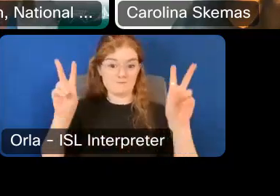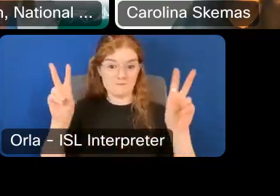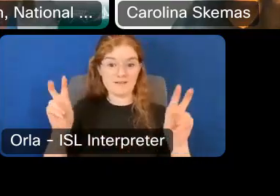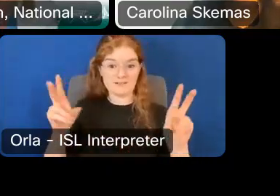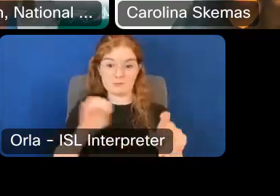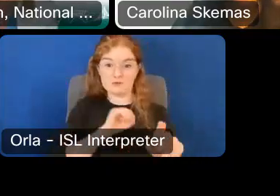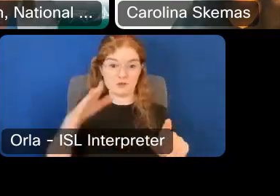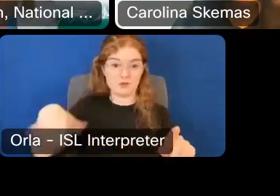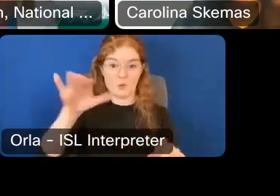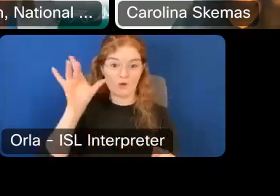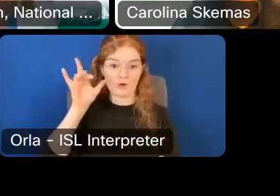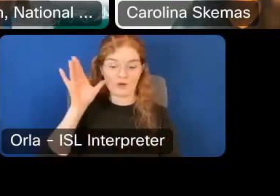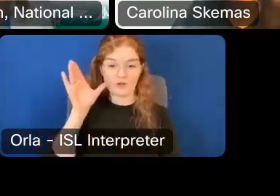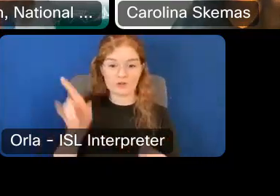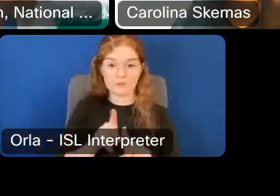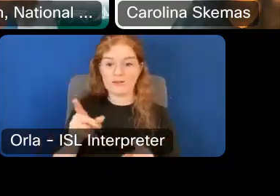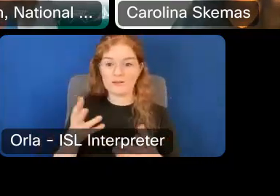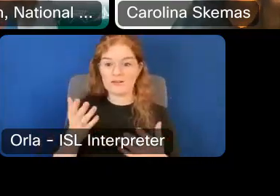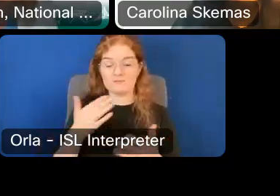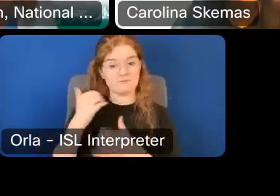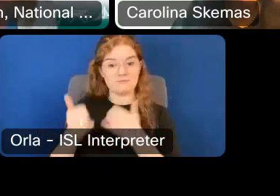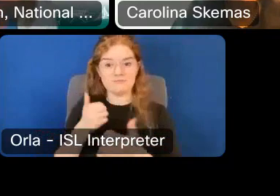many people have heard already, and I think it's attributed to